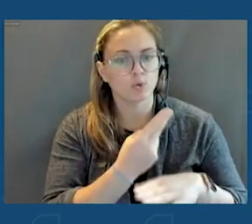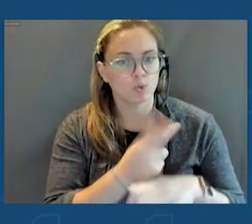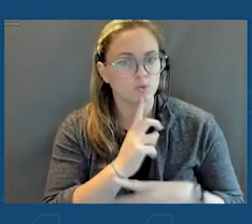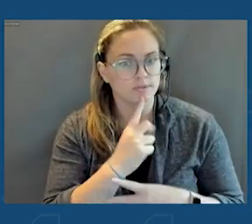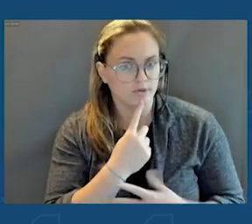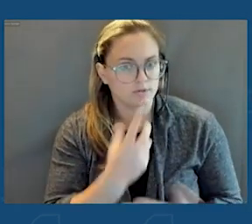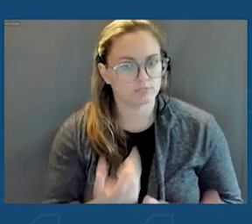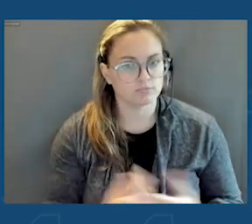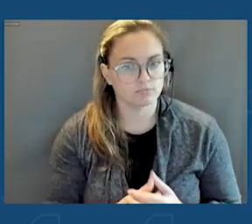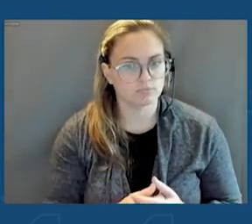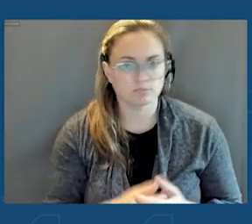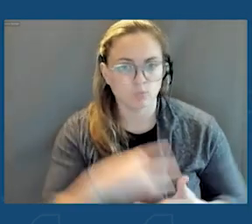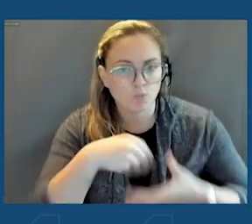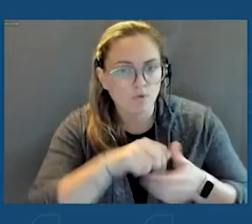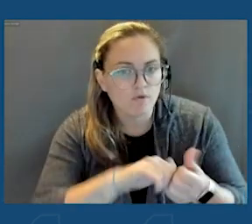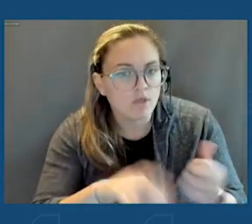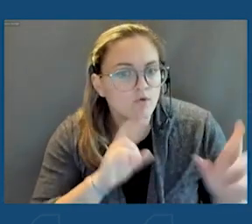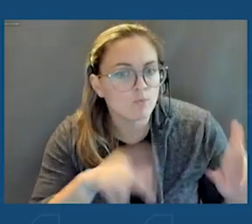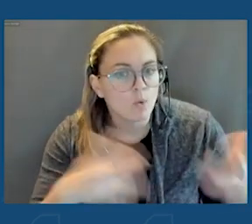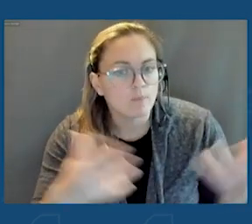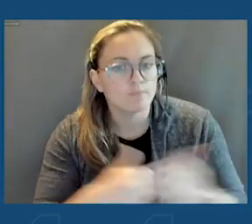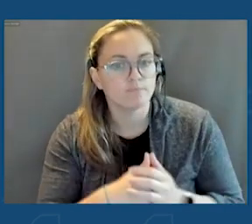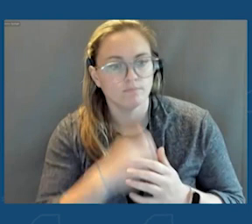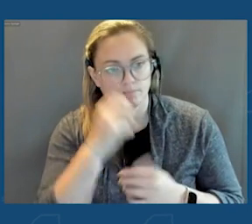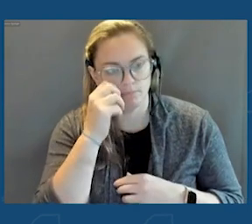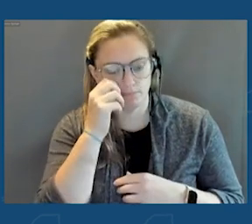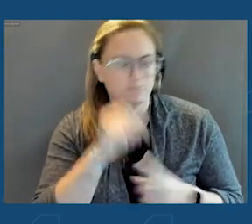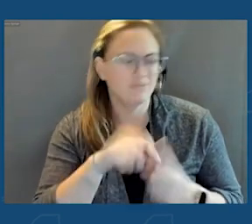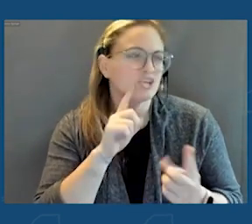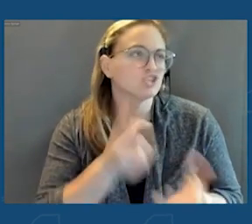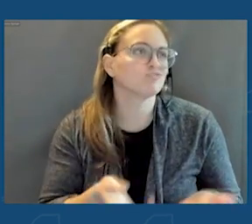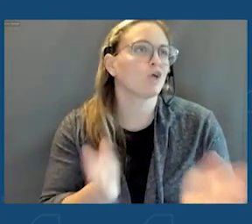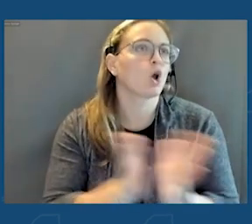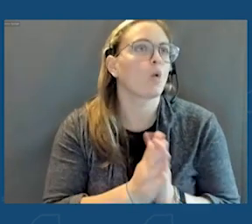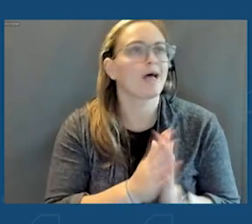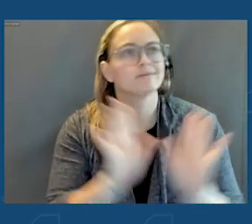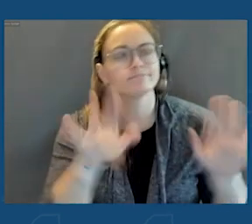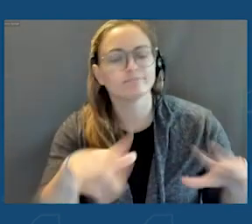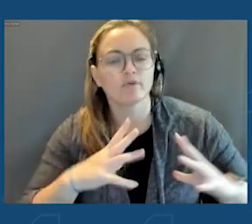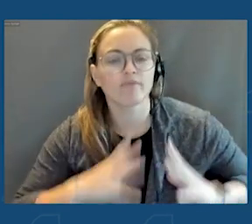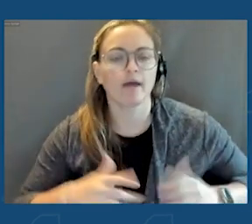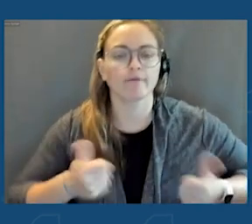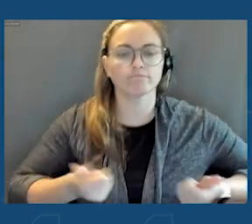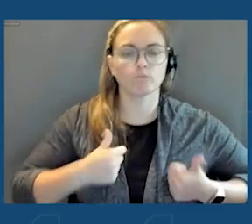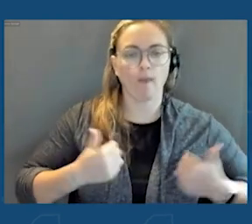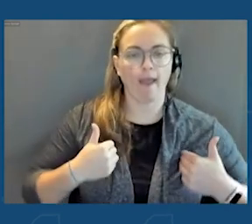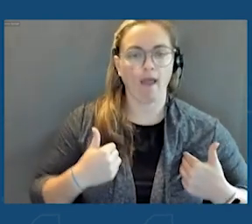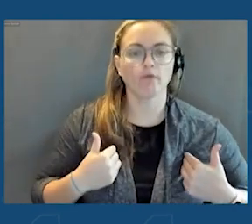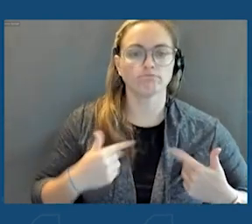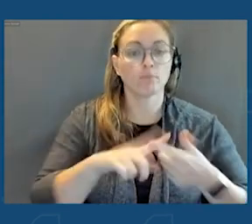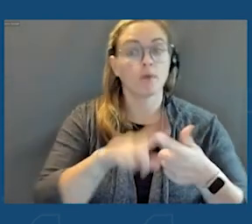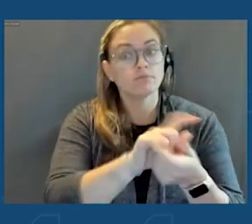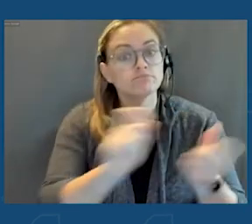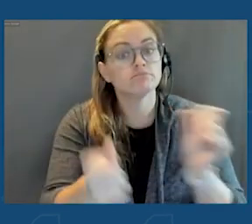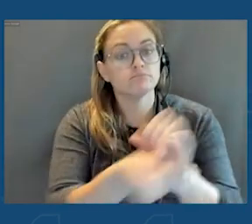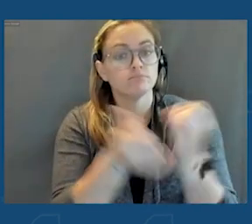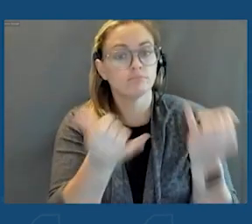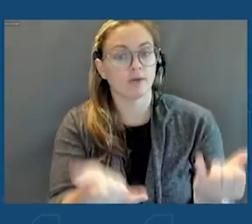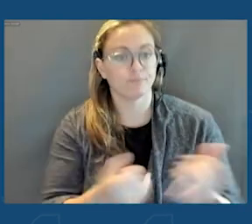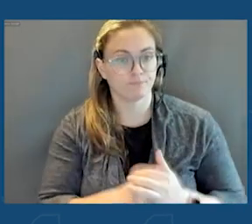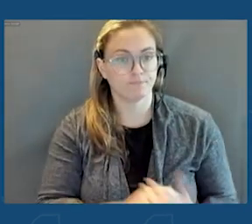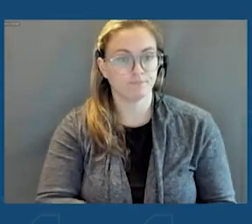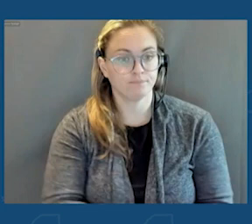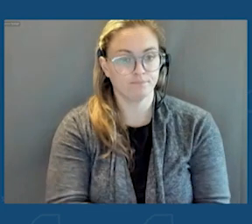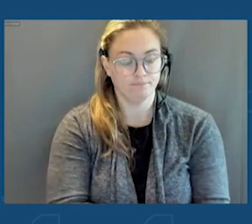is in there instead of just making it pro forma. Those changes have made a dramatic difference. Here's the information.